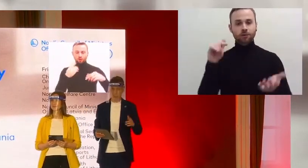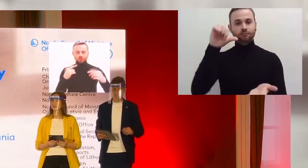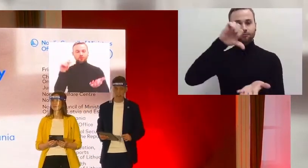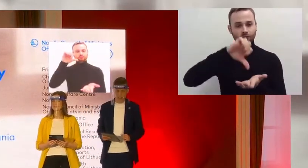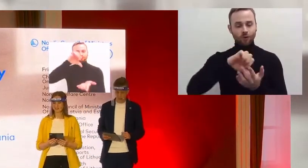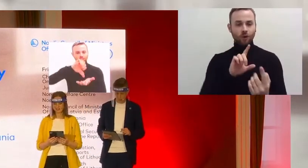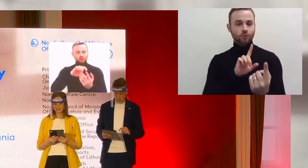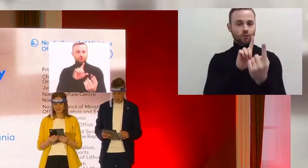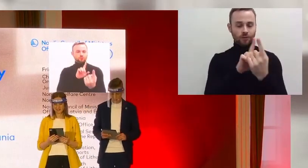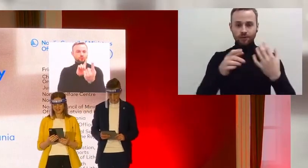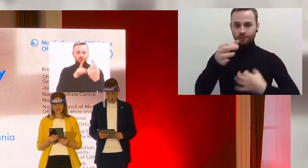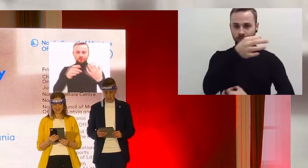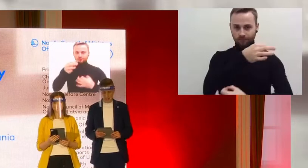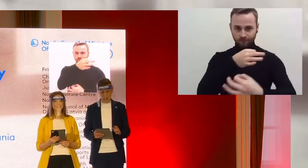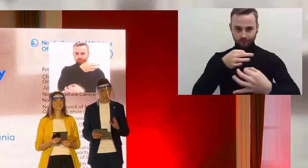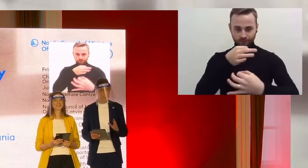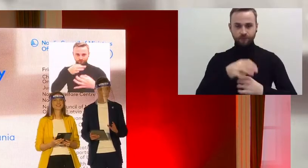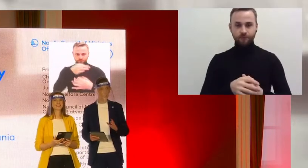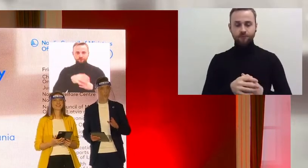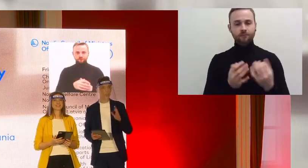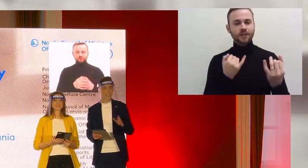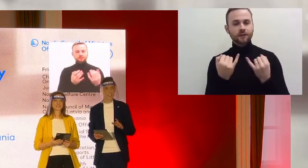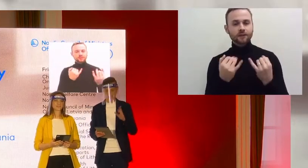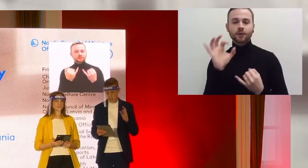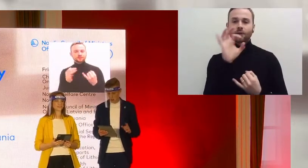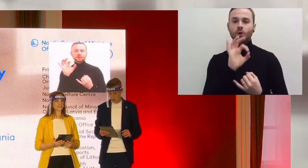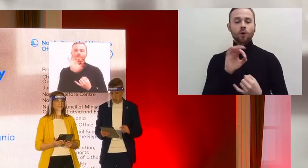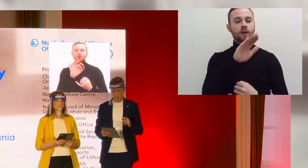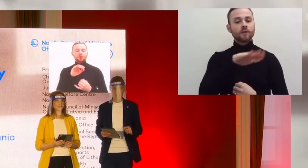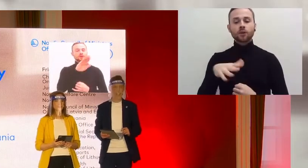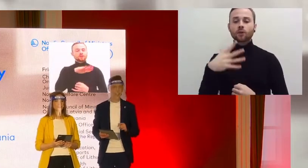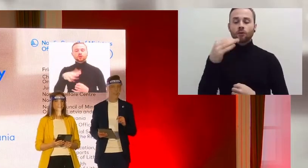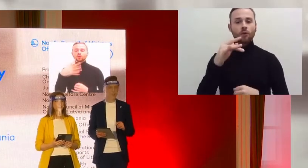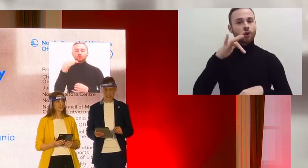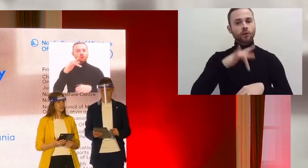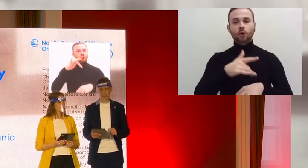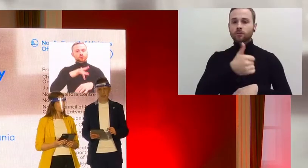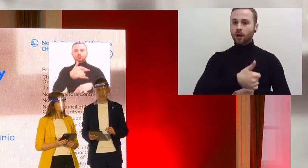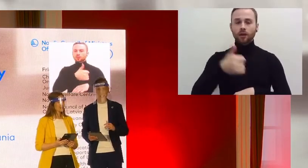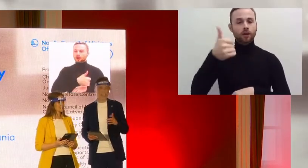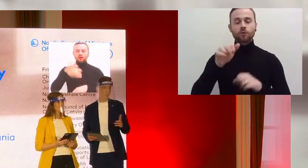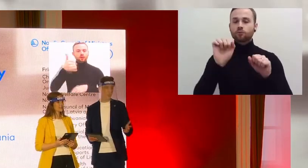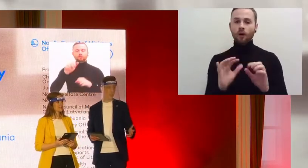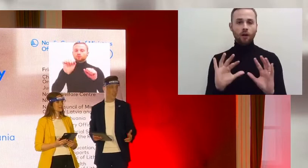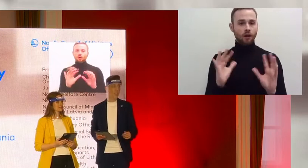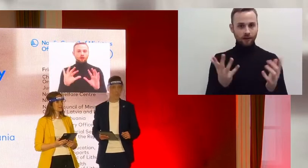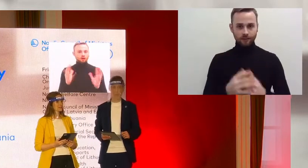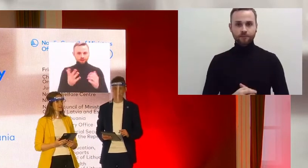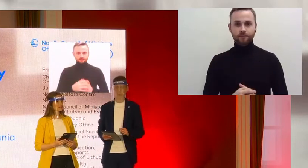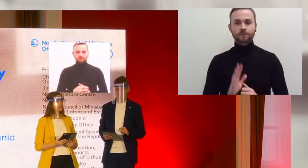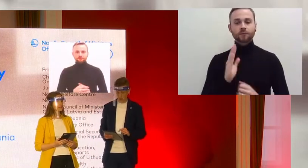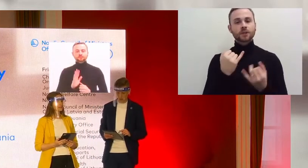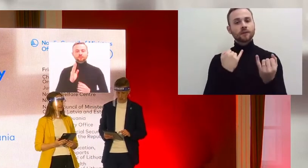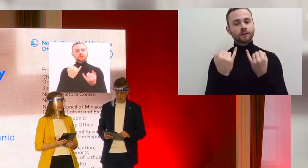from a child's rights perspective. The main focus being on child inclusion, protection and welfare services, especially to the